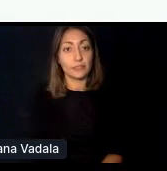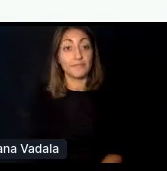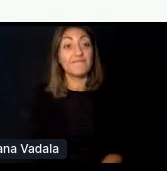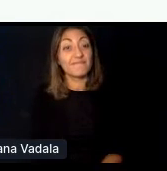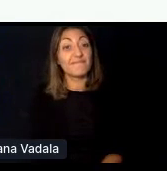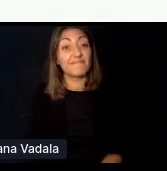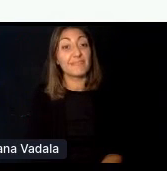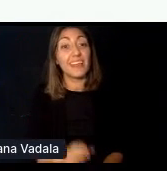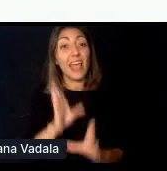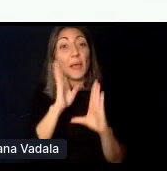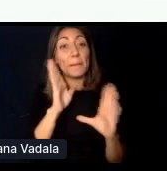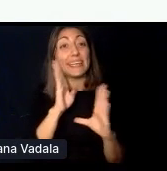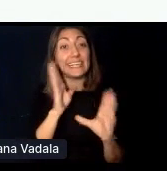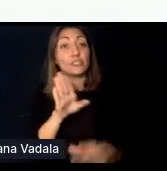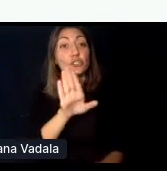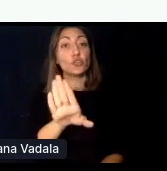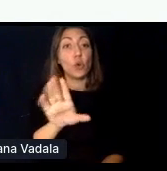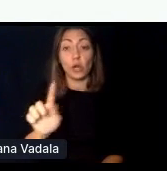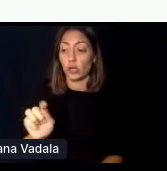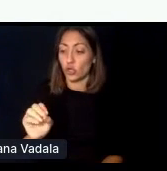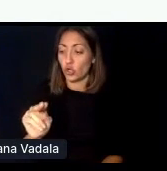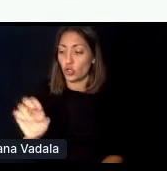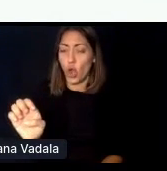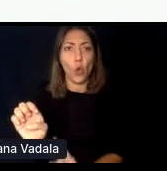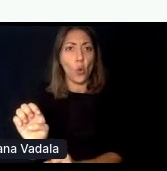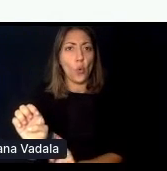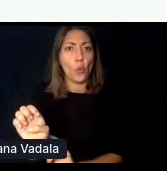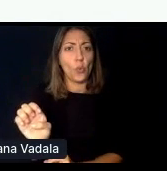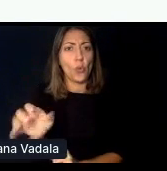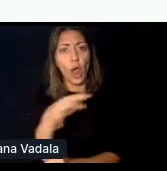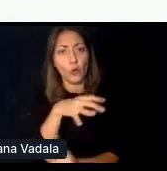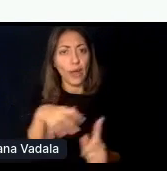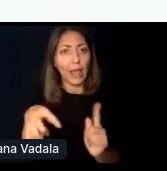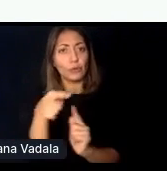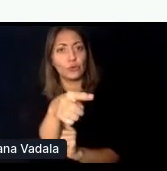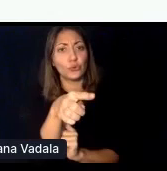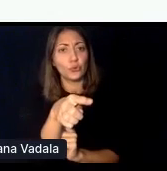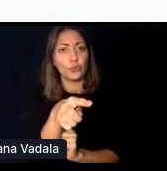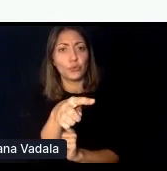around yourself, even some colloquial phrases that are used,